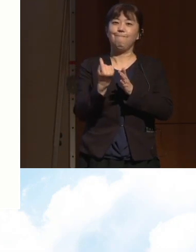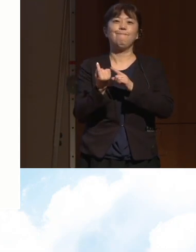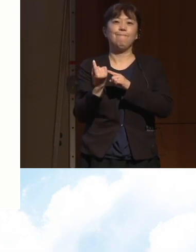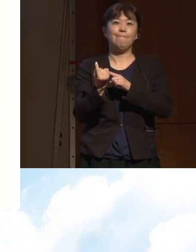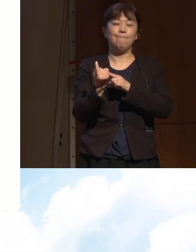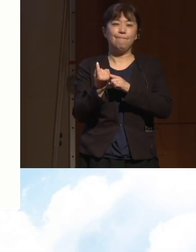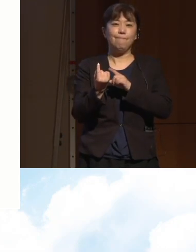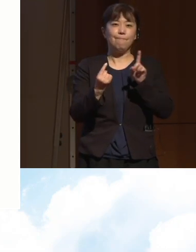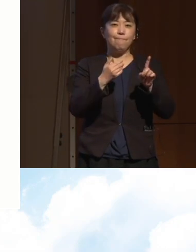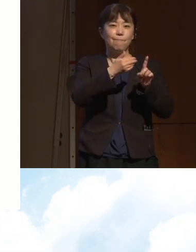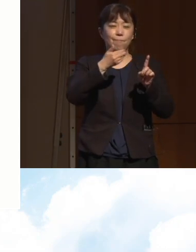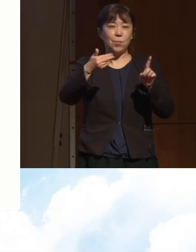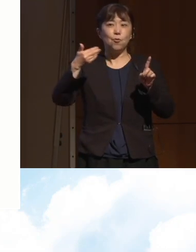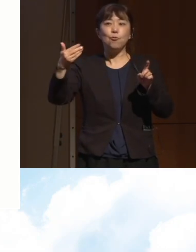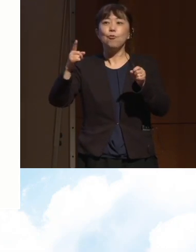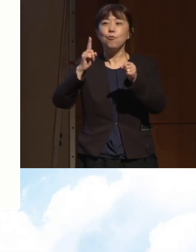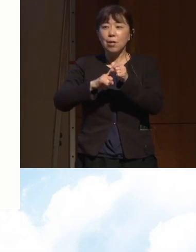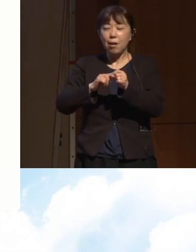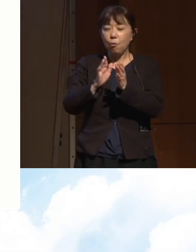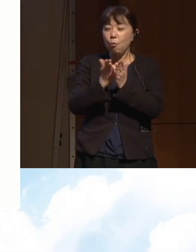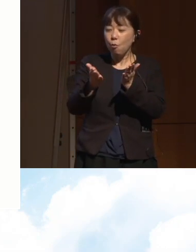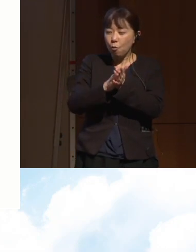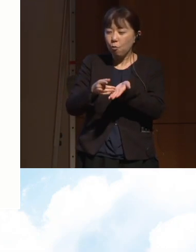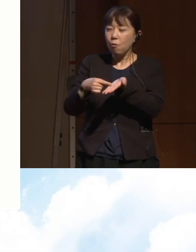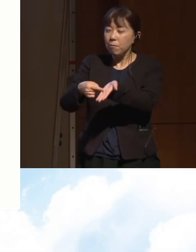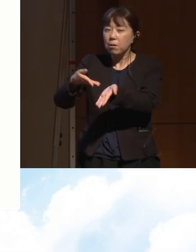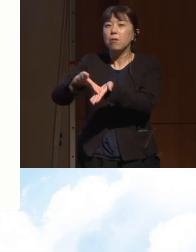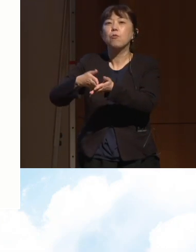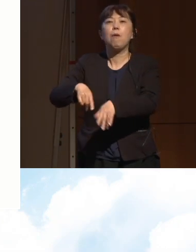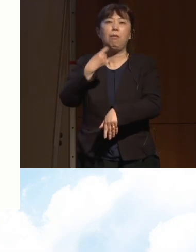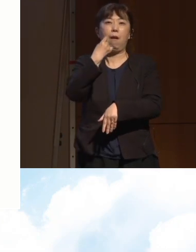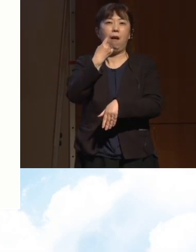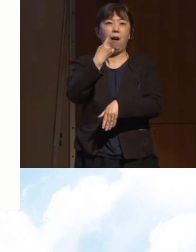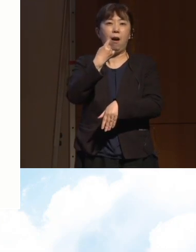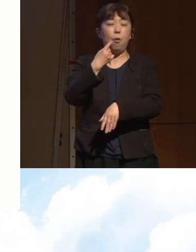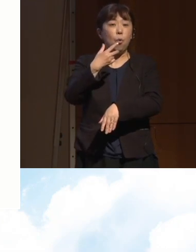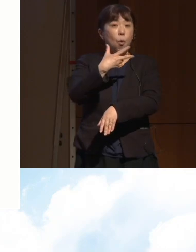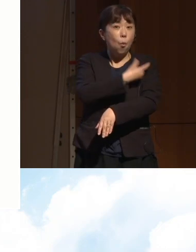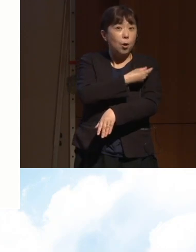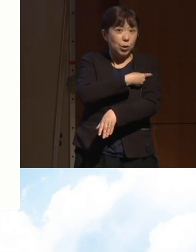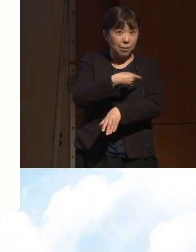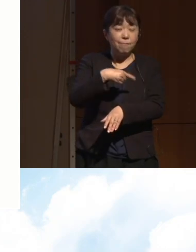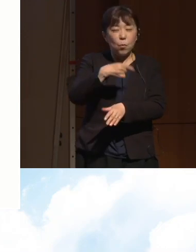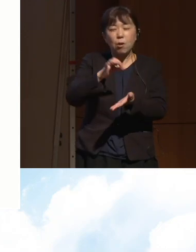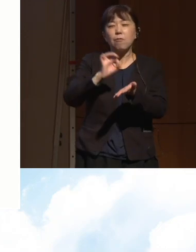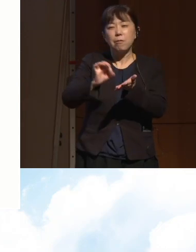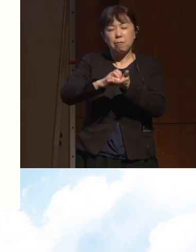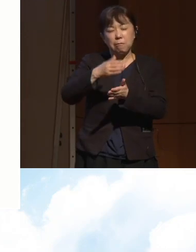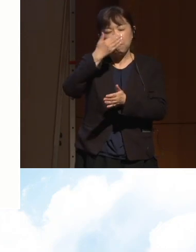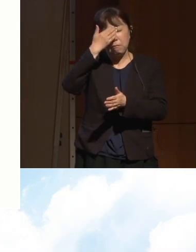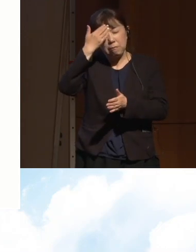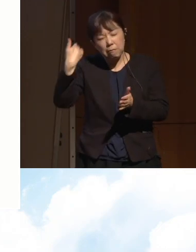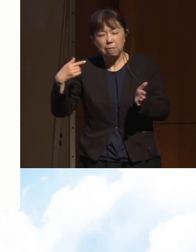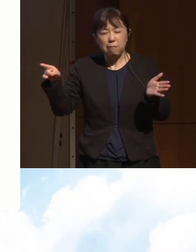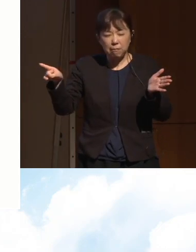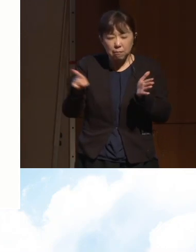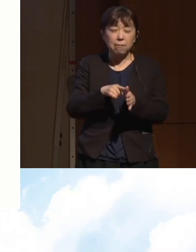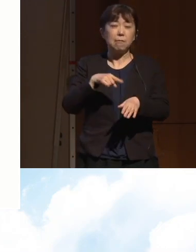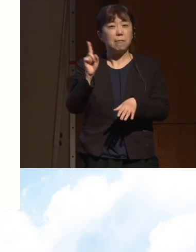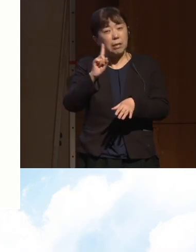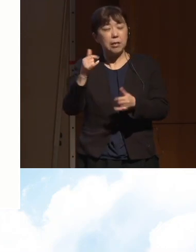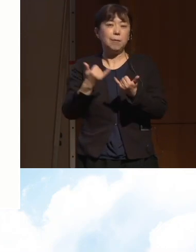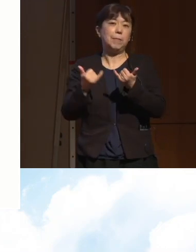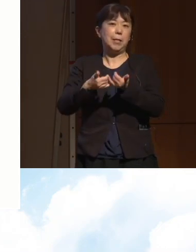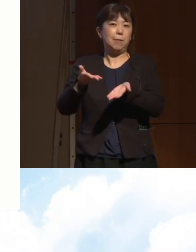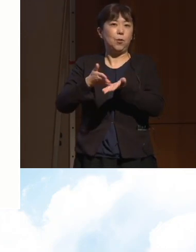many years it took to get to the point that these vaccines could be mobilized. And he rightly noted, I guess we don't know